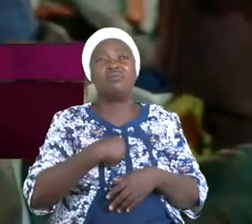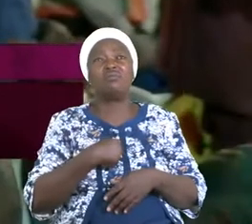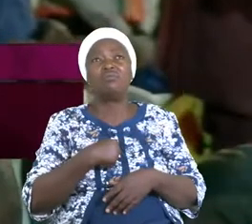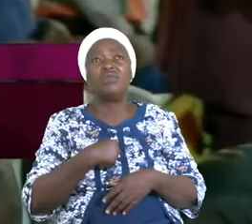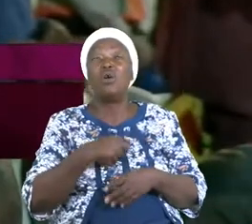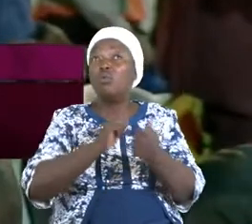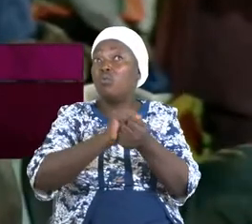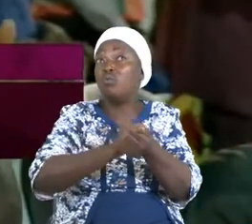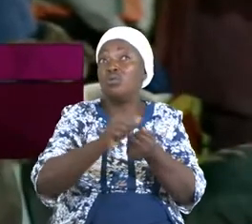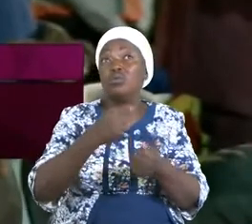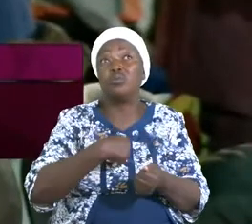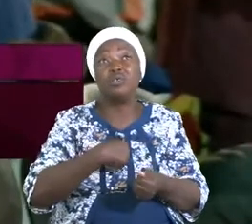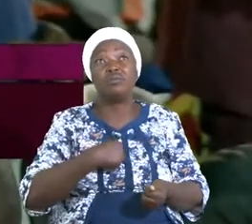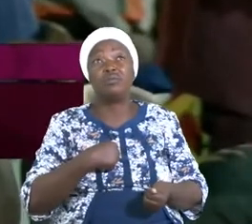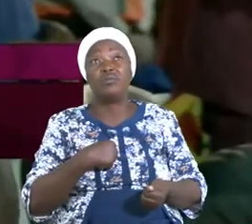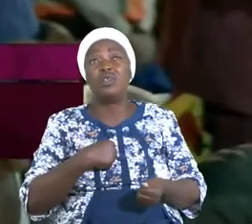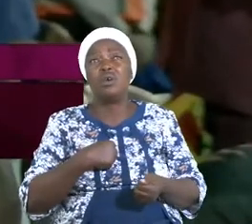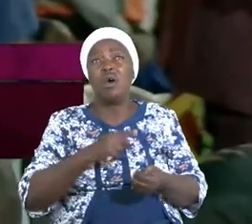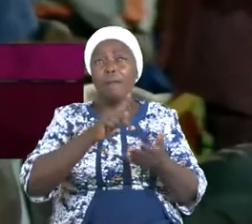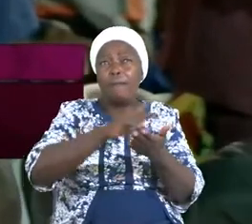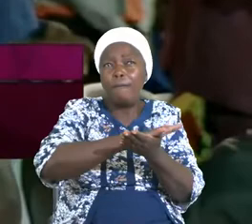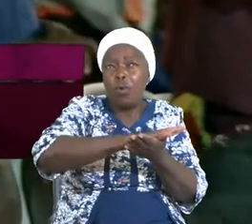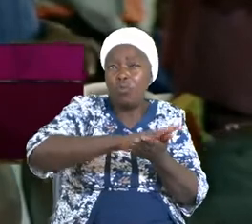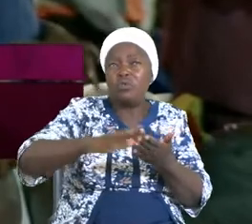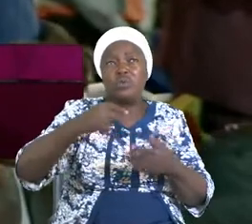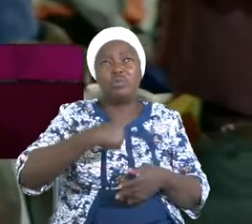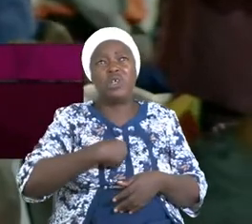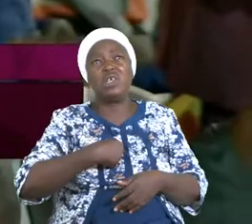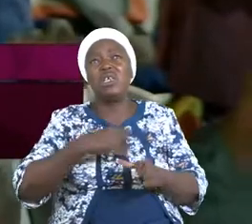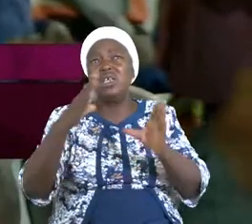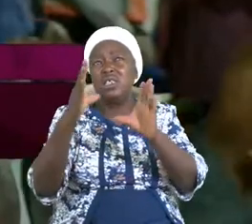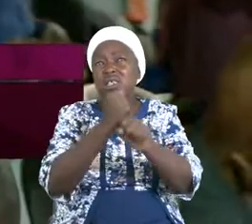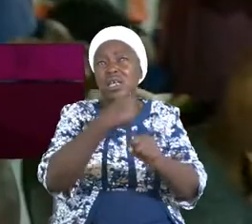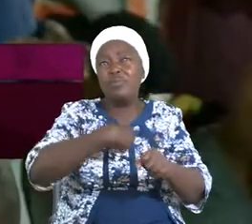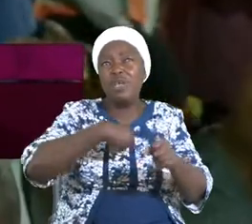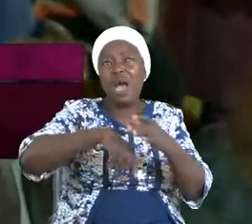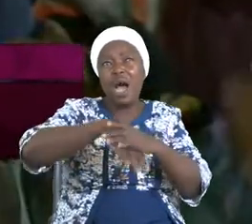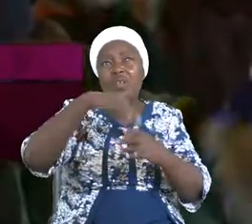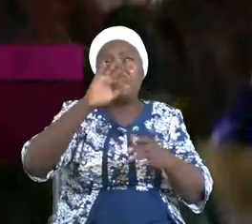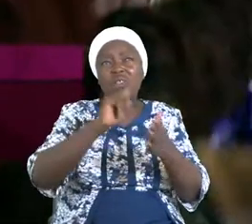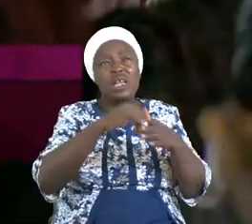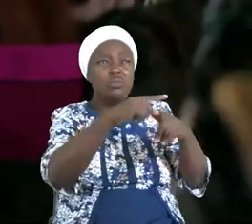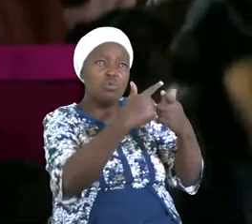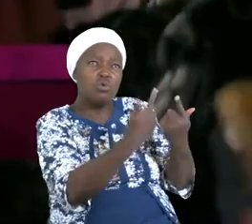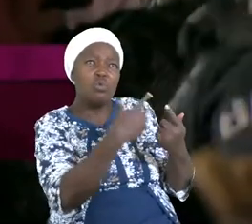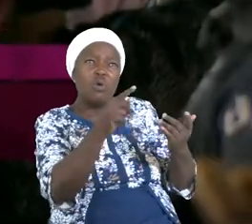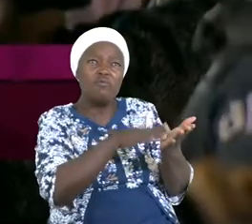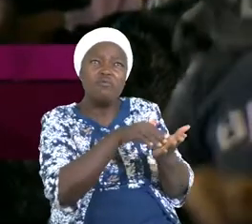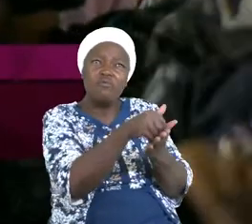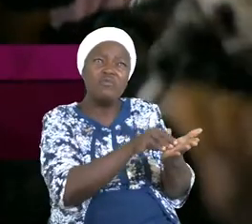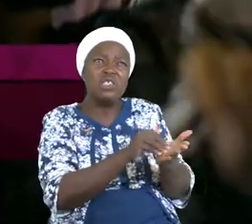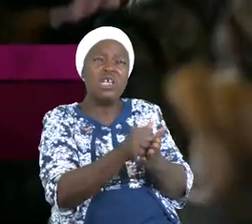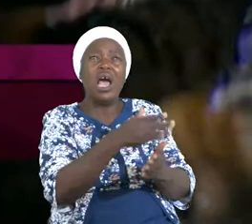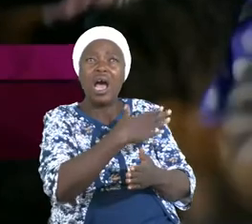me. Purge me. Take me out of that class of weakness and bring